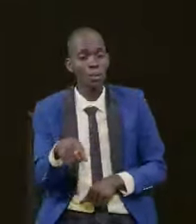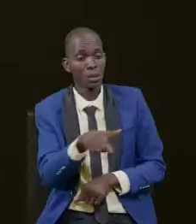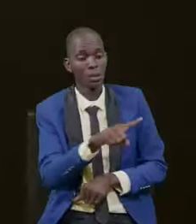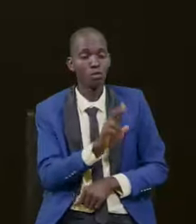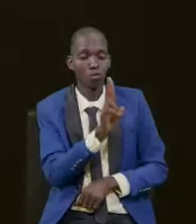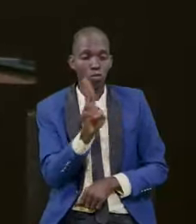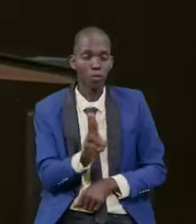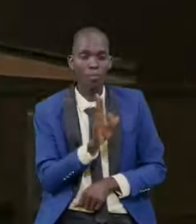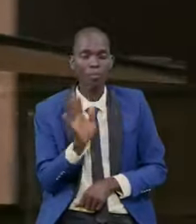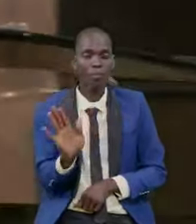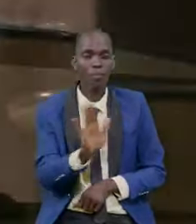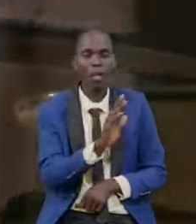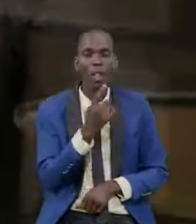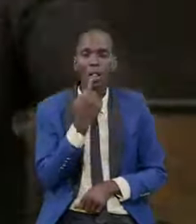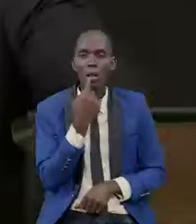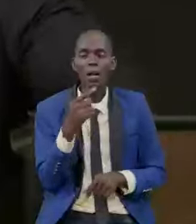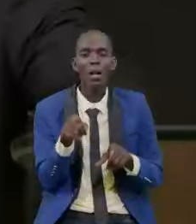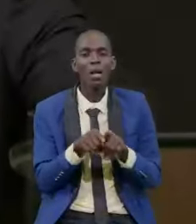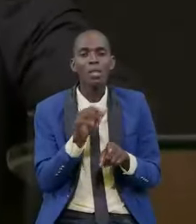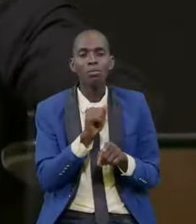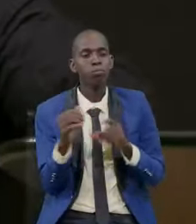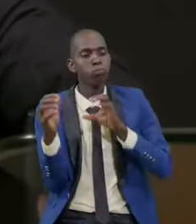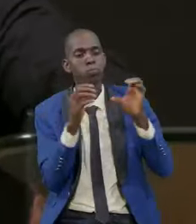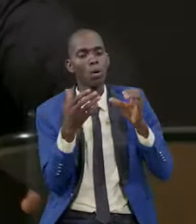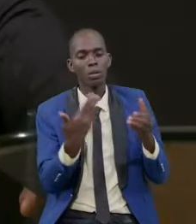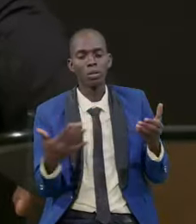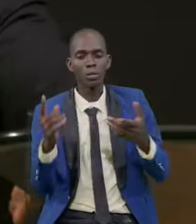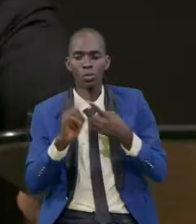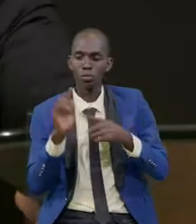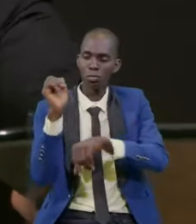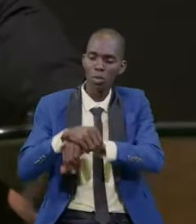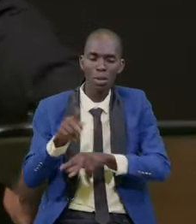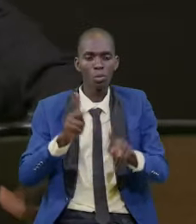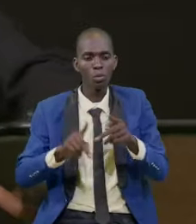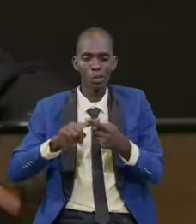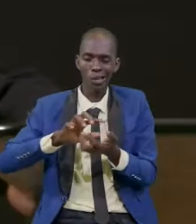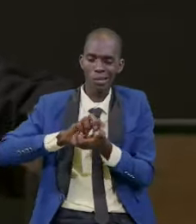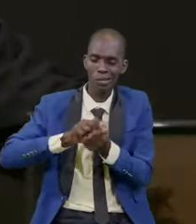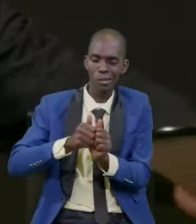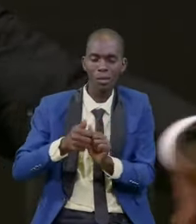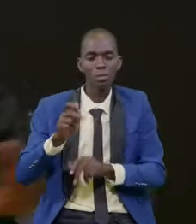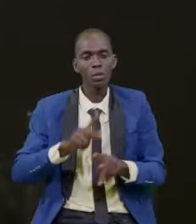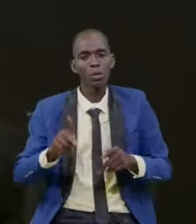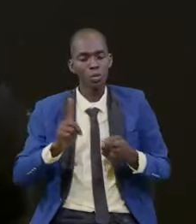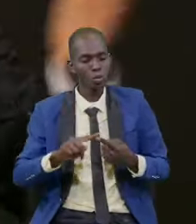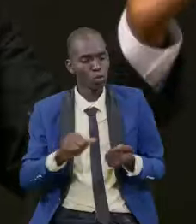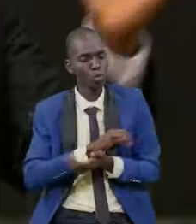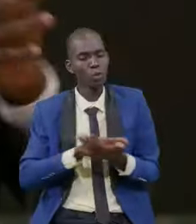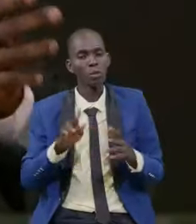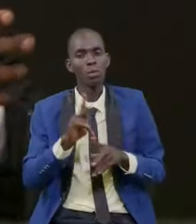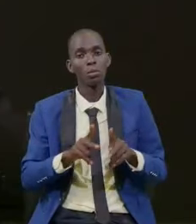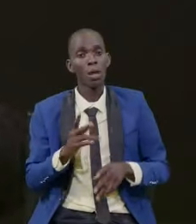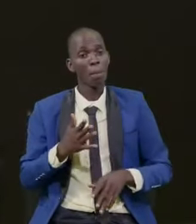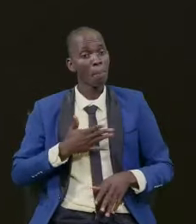tongue as a weapon to conquer. Conquer people, crush people, destroy people. My tongue